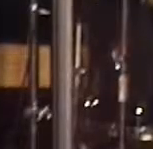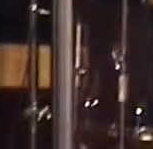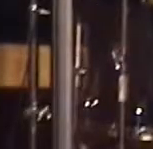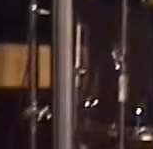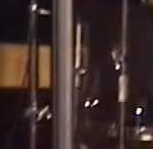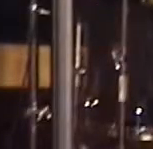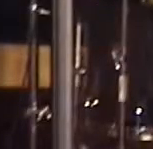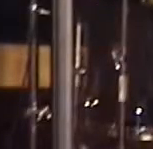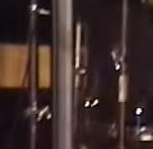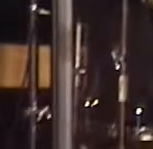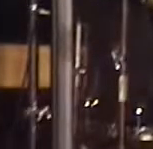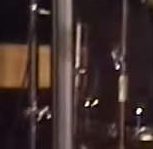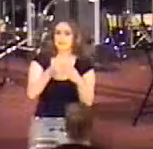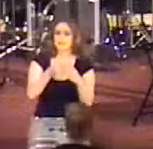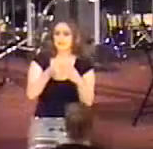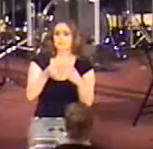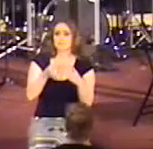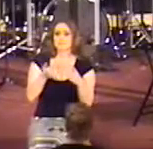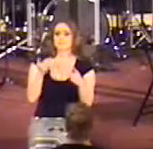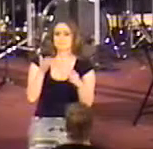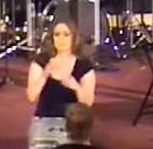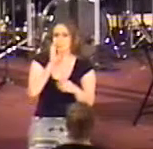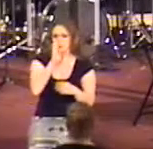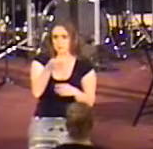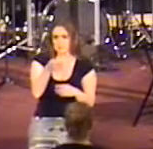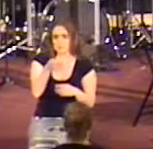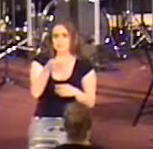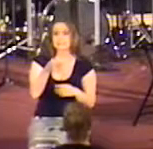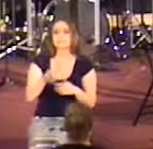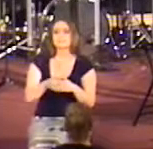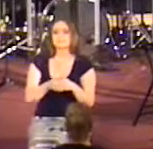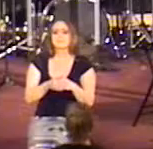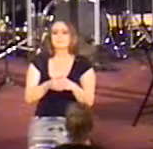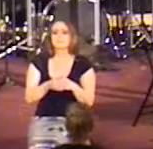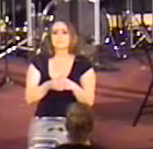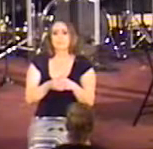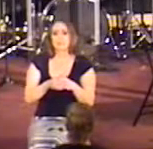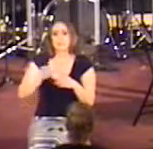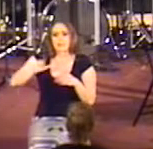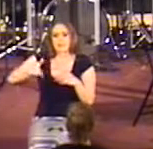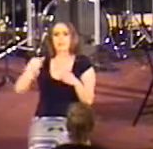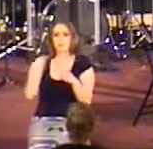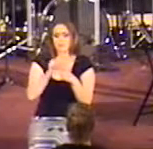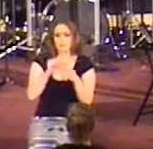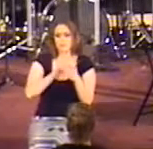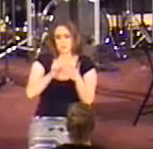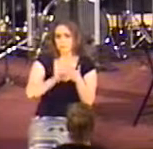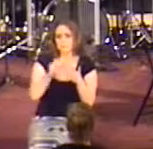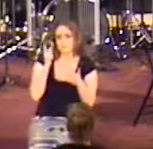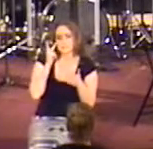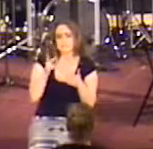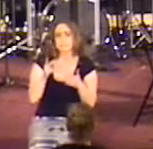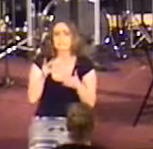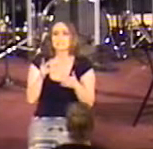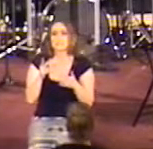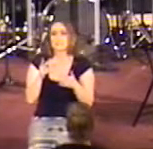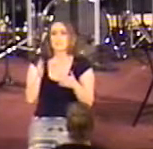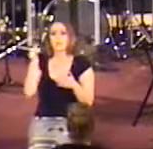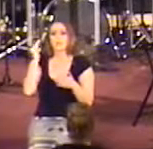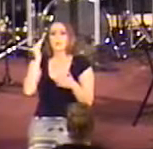of his directness, we'll see here as we get to the later verses, is he knows the formula for pulling us out